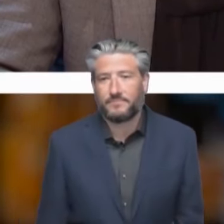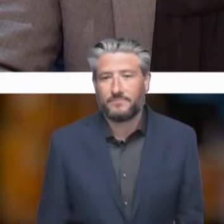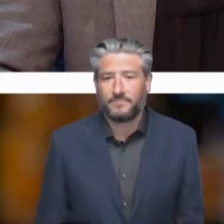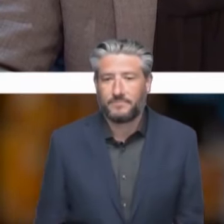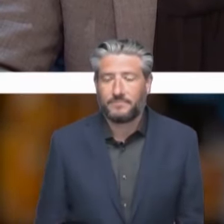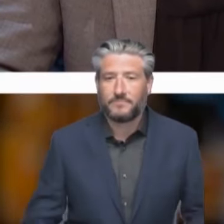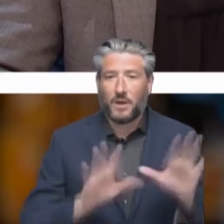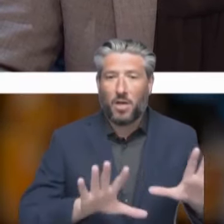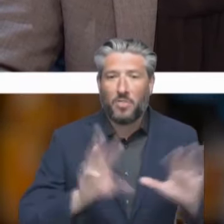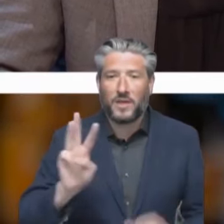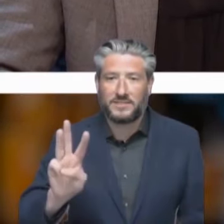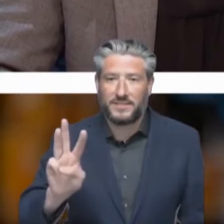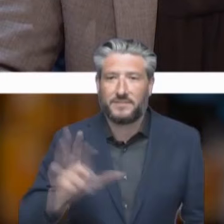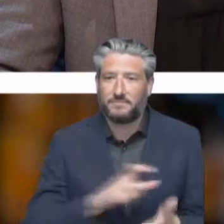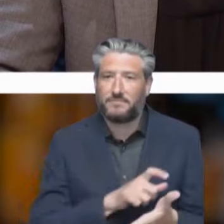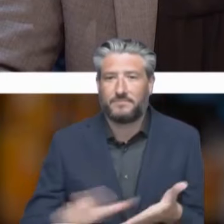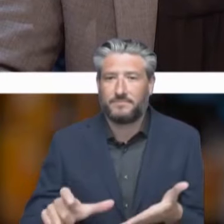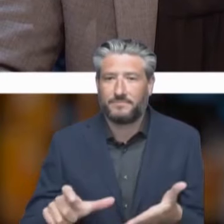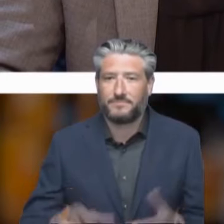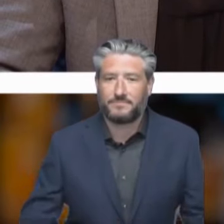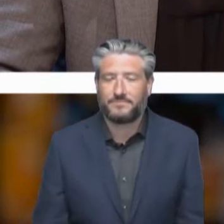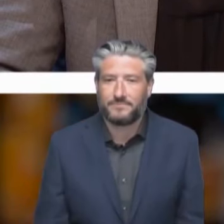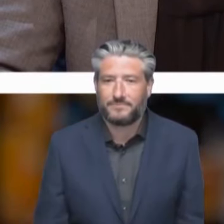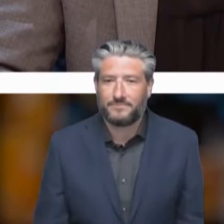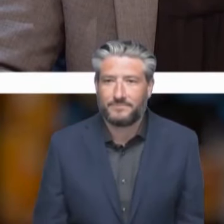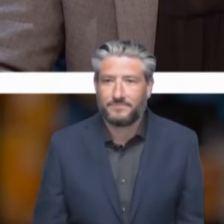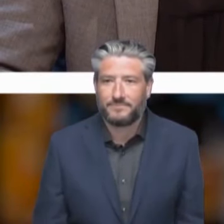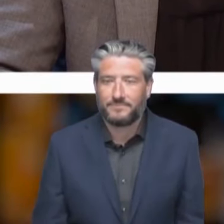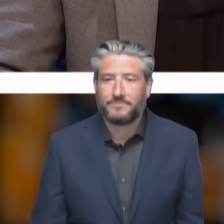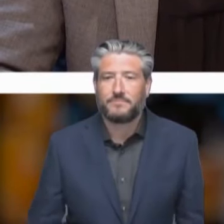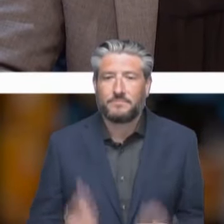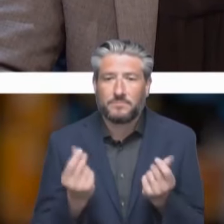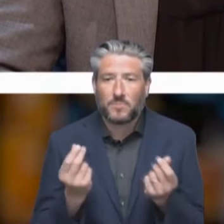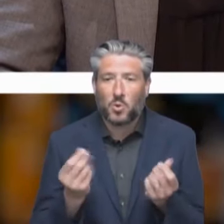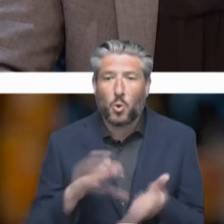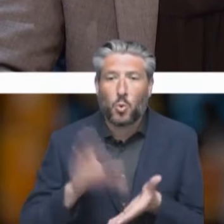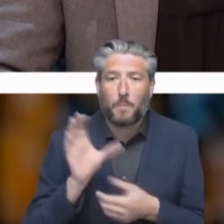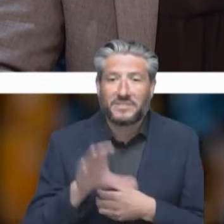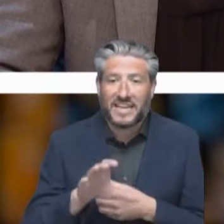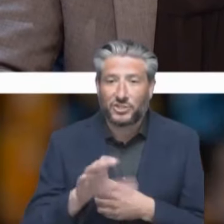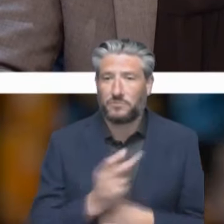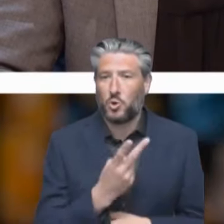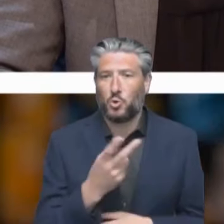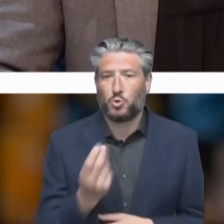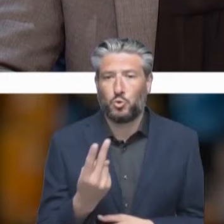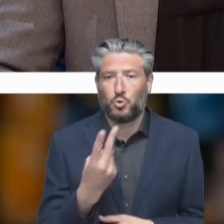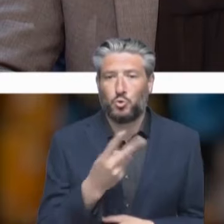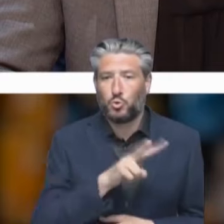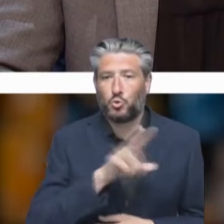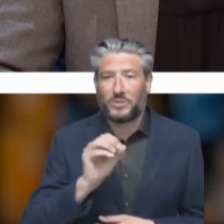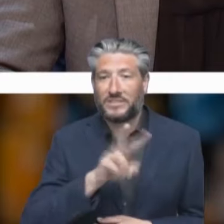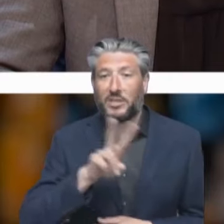13th resolution submits for your approval the information relating to the compensation for the year 2020 of the corporate officers.